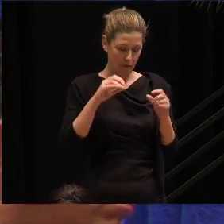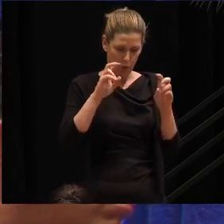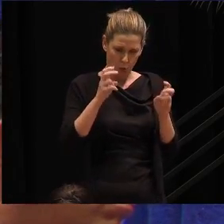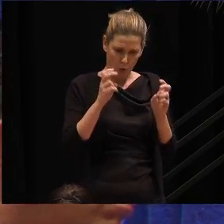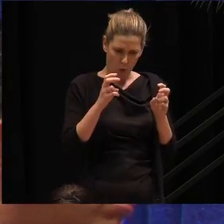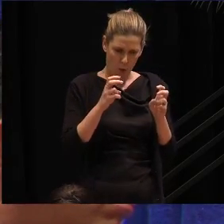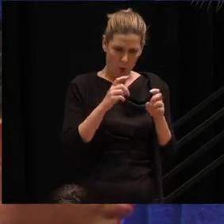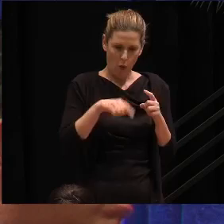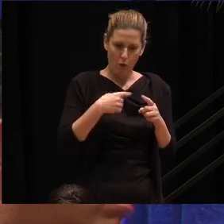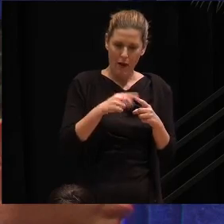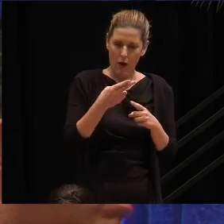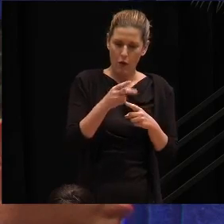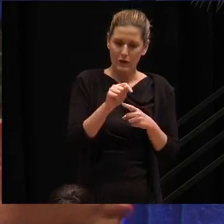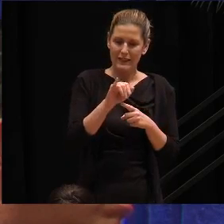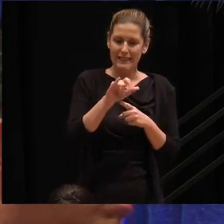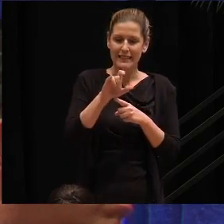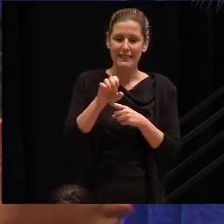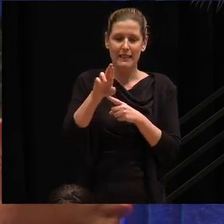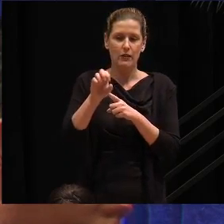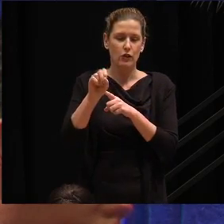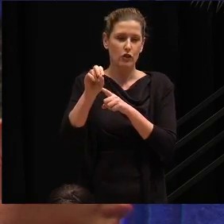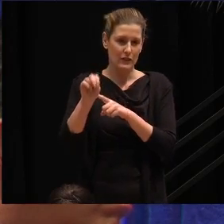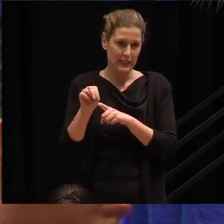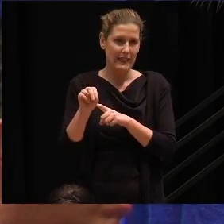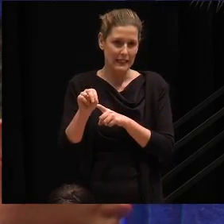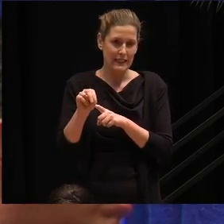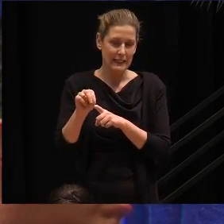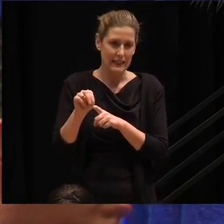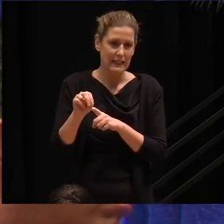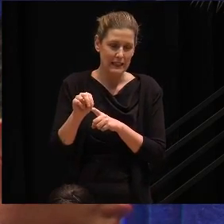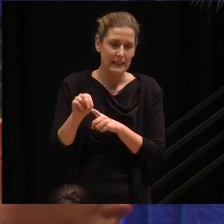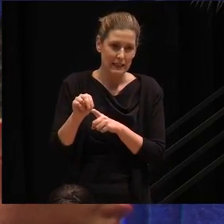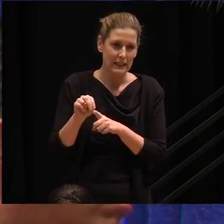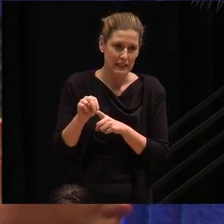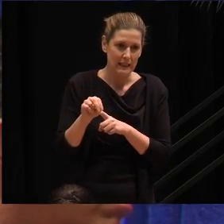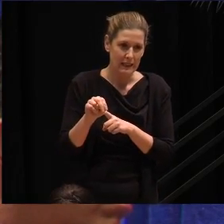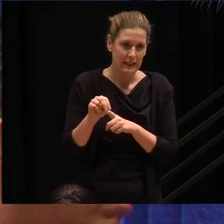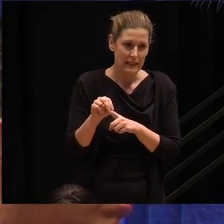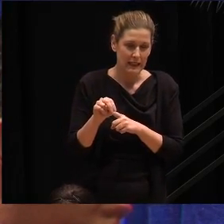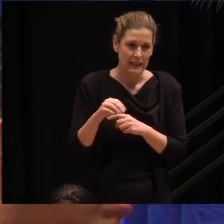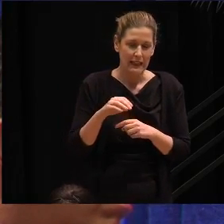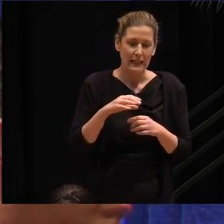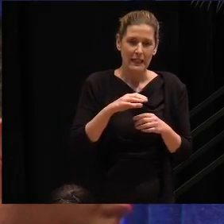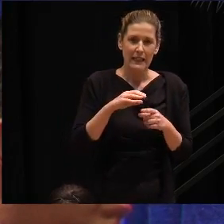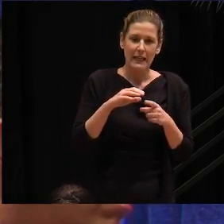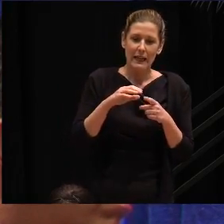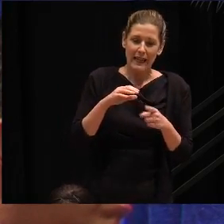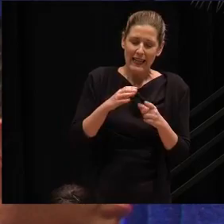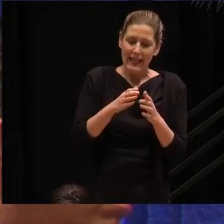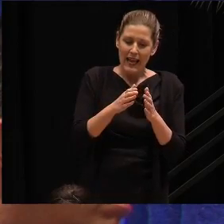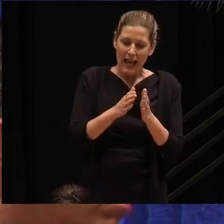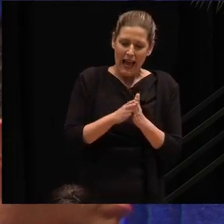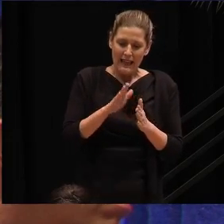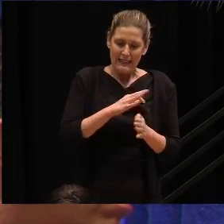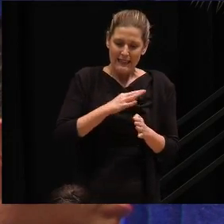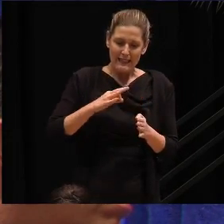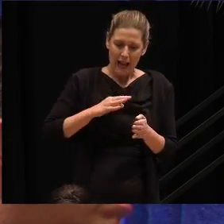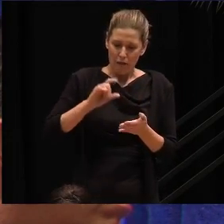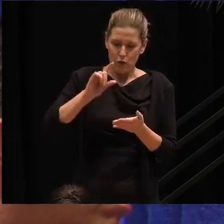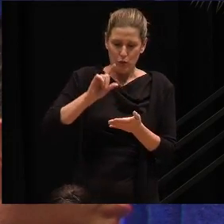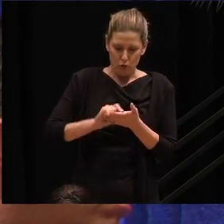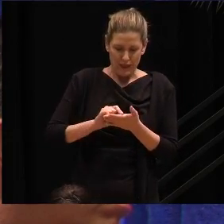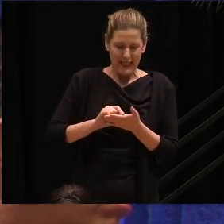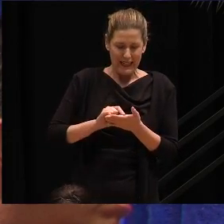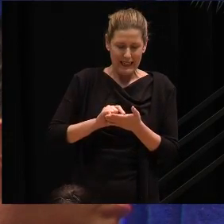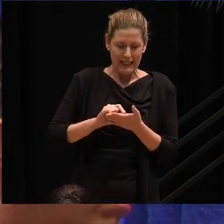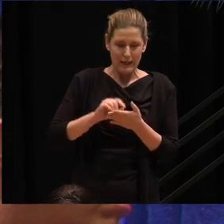about Tillerson and about how he has his staff print out Donald Trump's tweets to figure out how